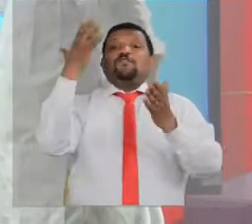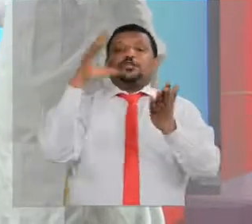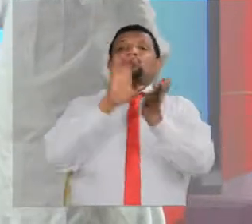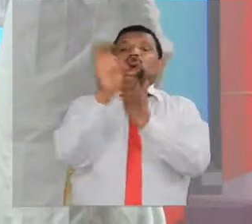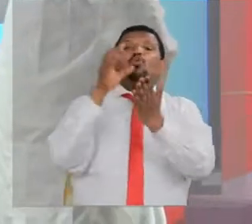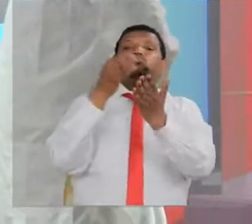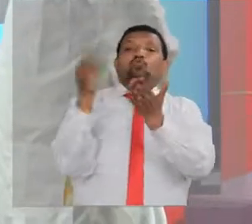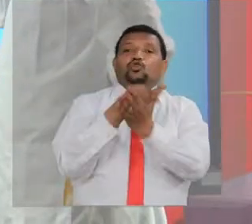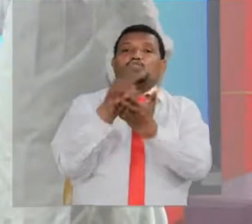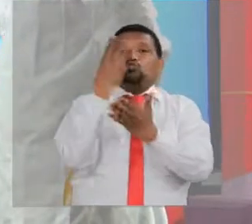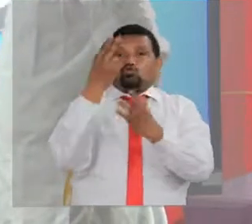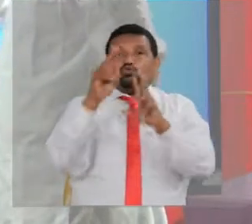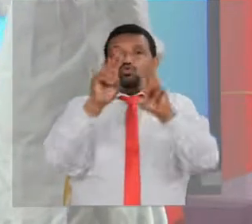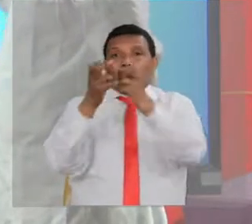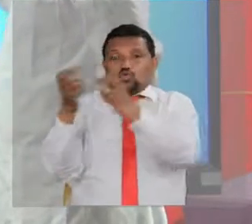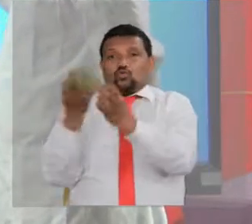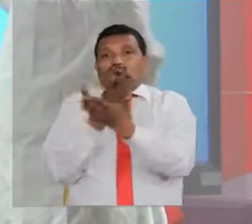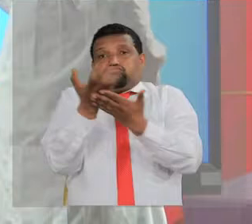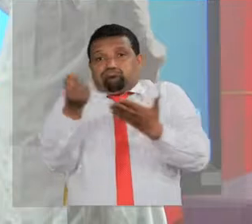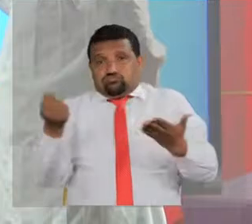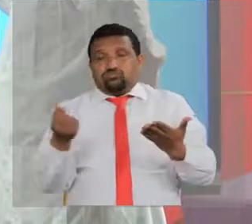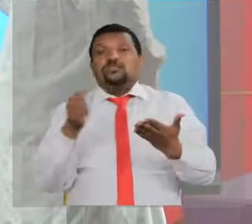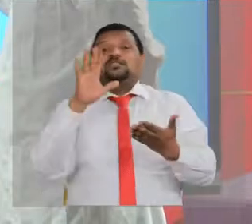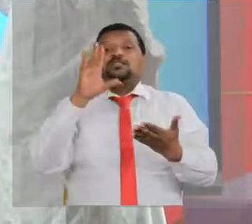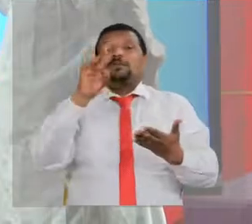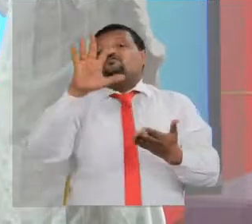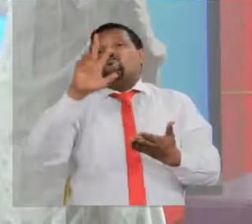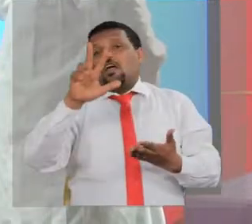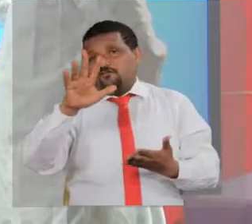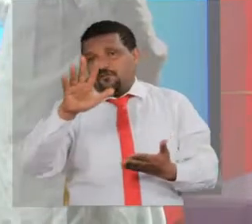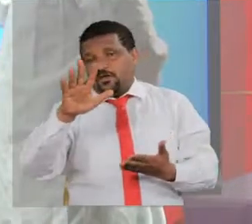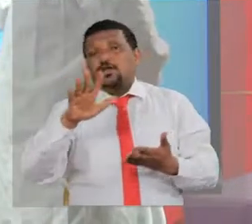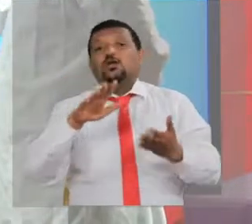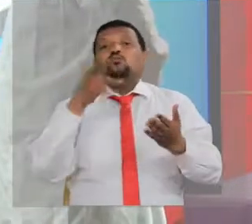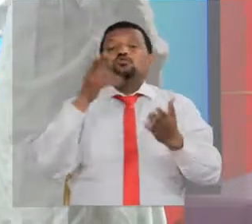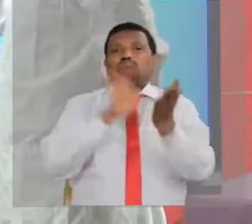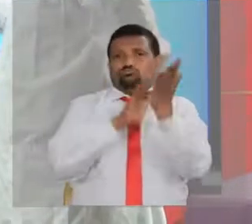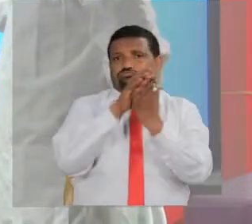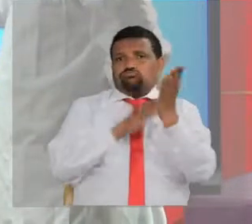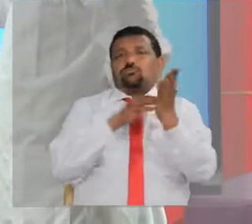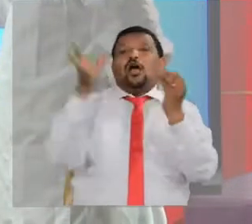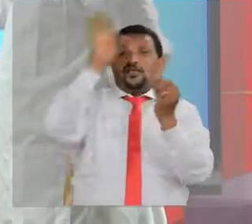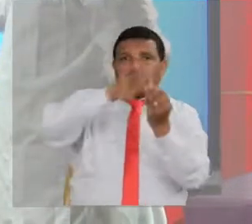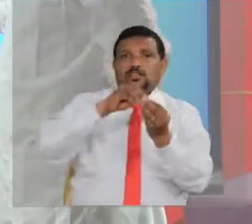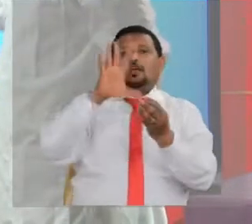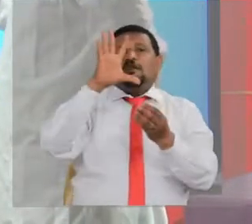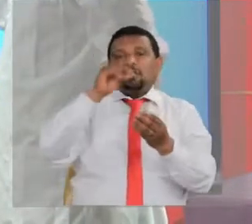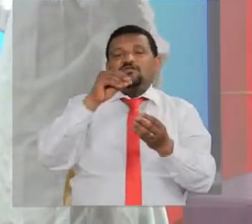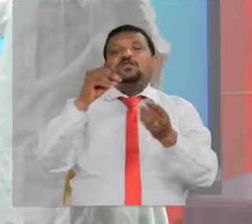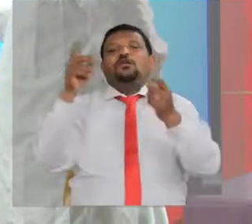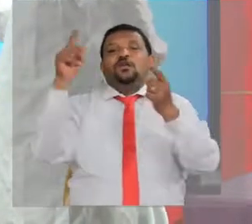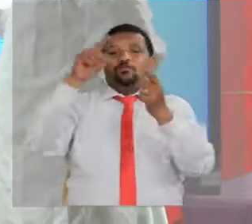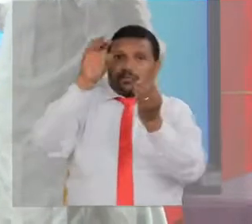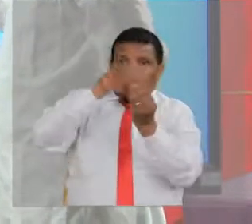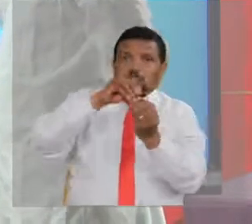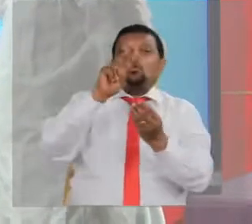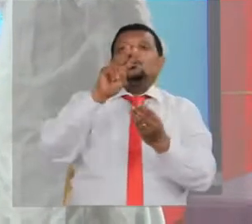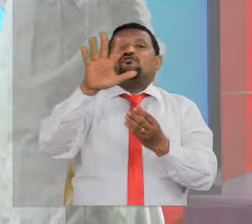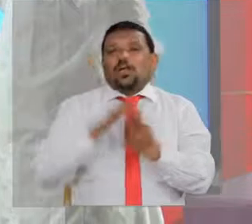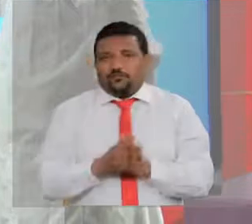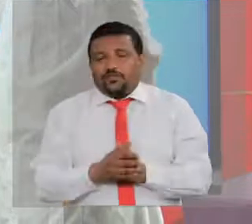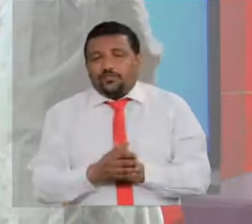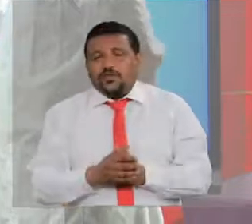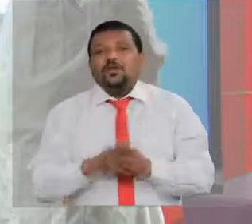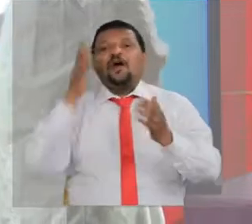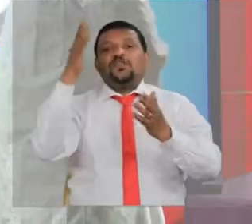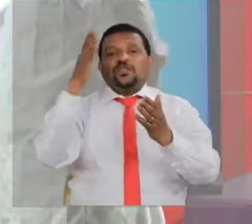of producing 2 units of a commodity is 75, which is calculated by adding 50 and 25. The